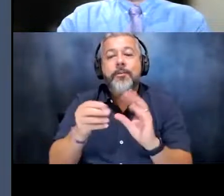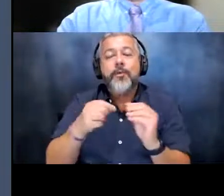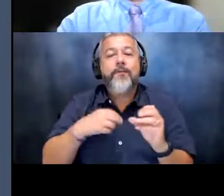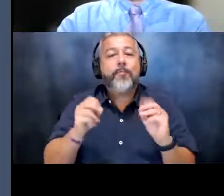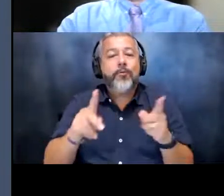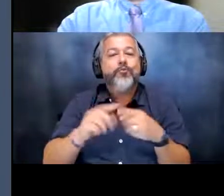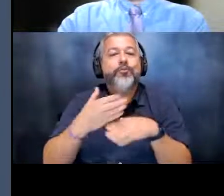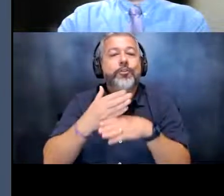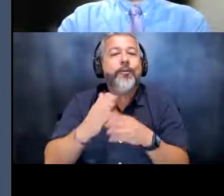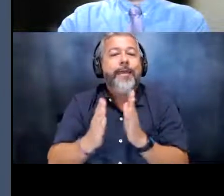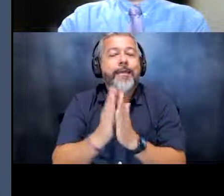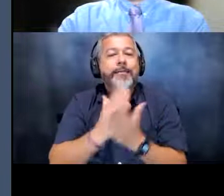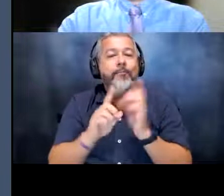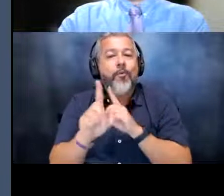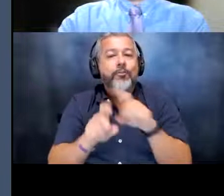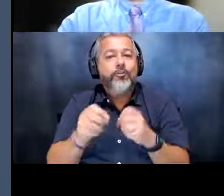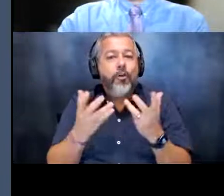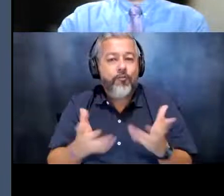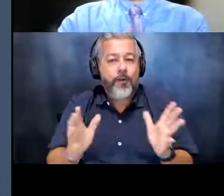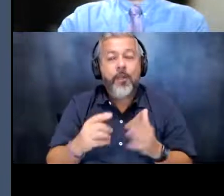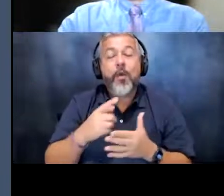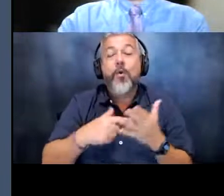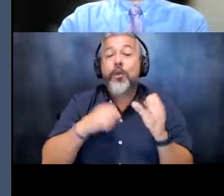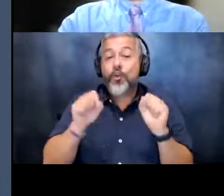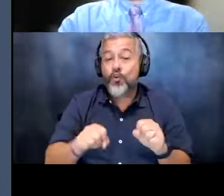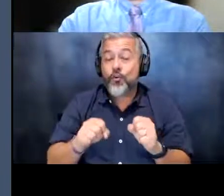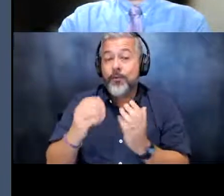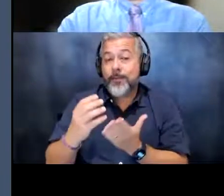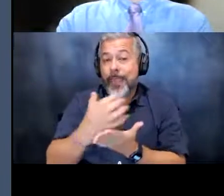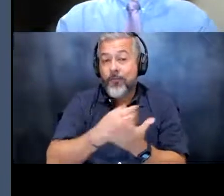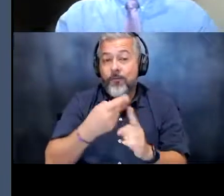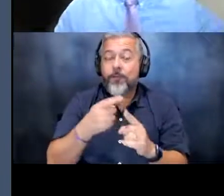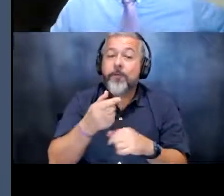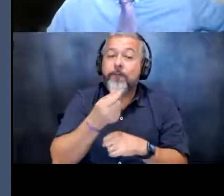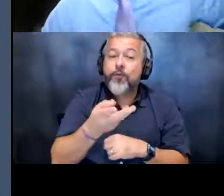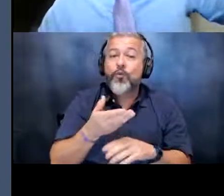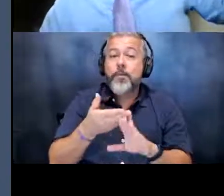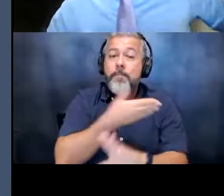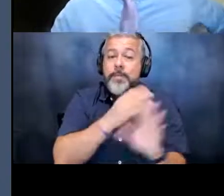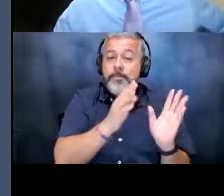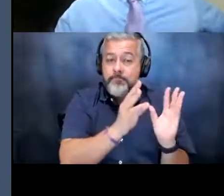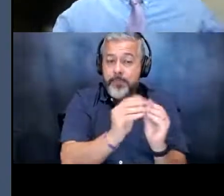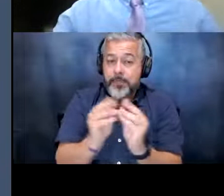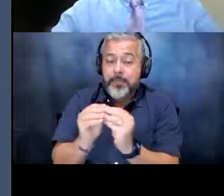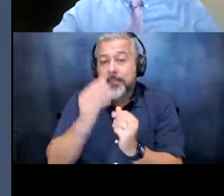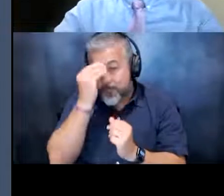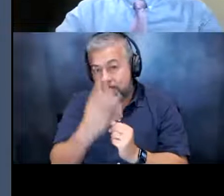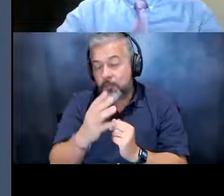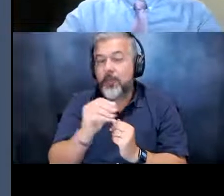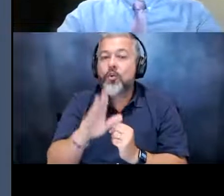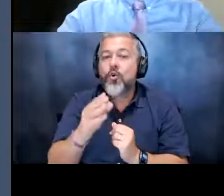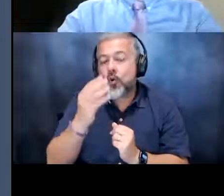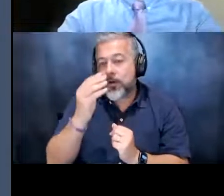some questions already. So what we were able to gather from a few of our different sessions is information and your experience and